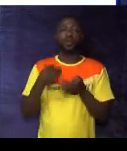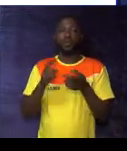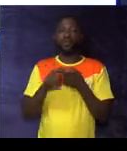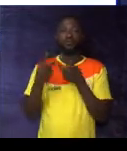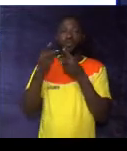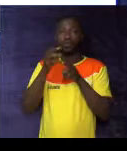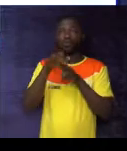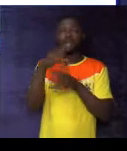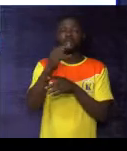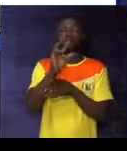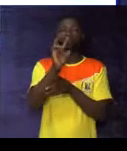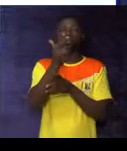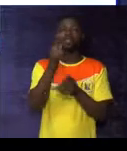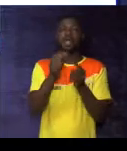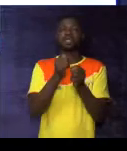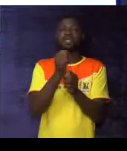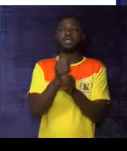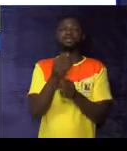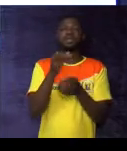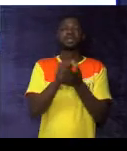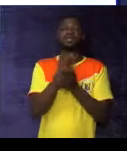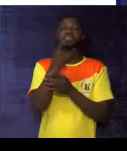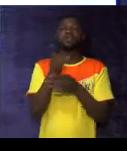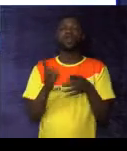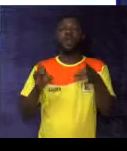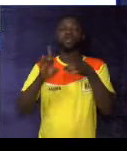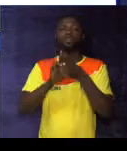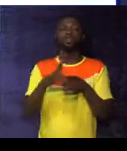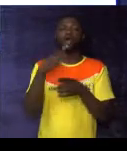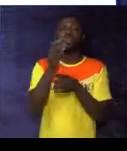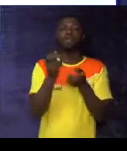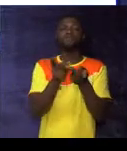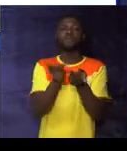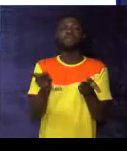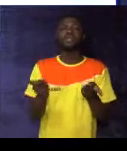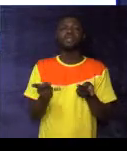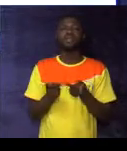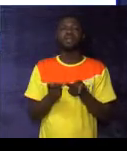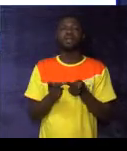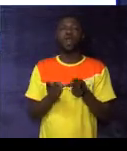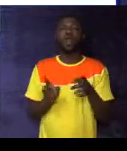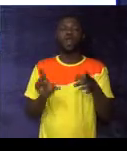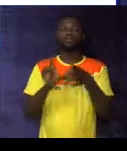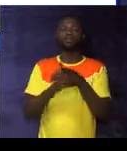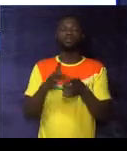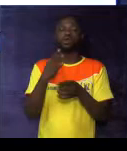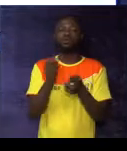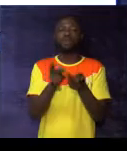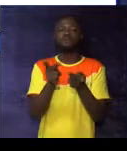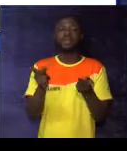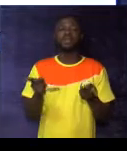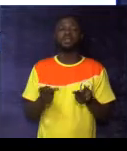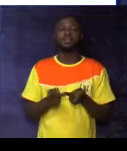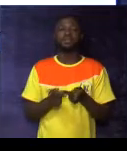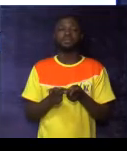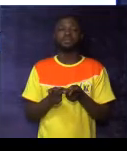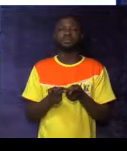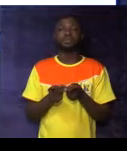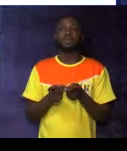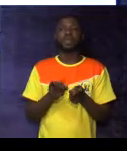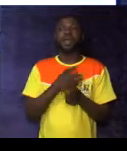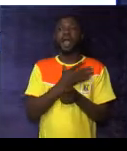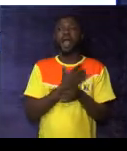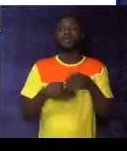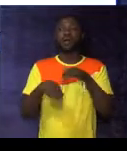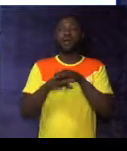Then we're looking at the third one now, the third type. That is the conjunctions of place. Conjunctions of